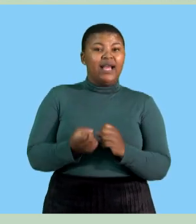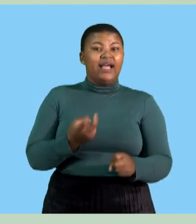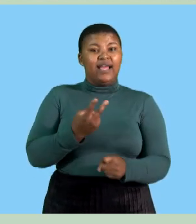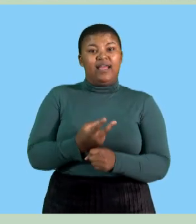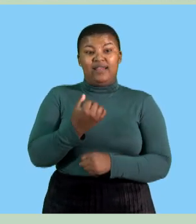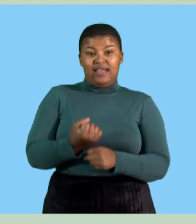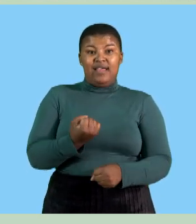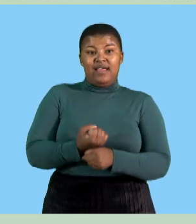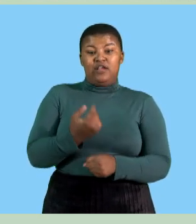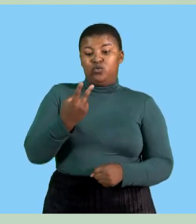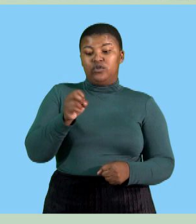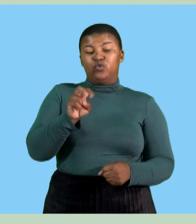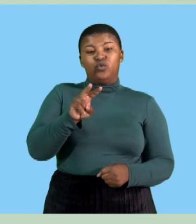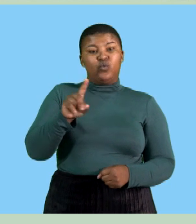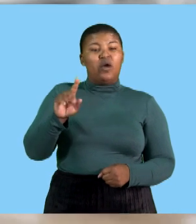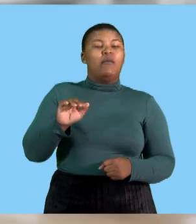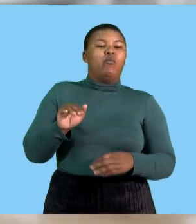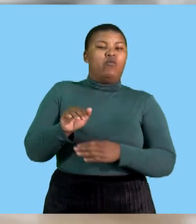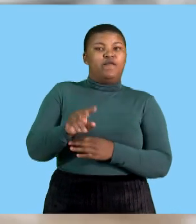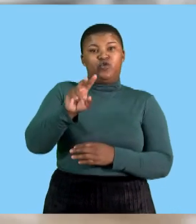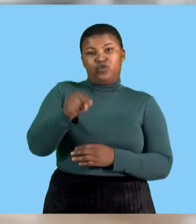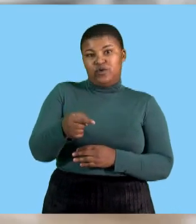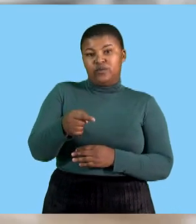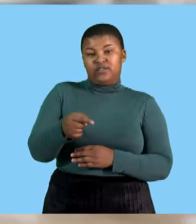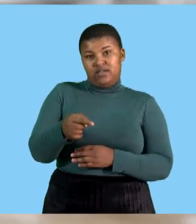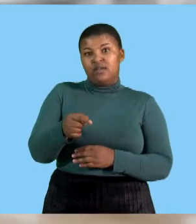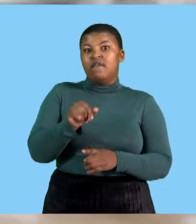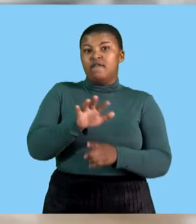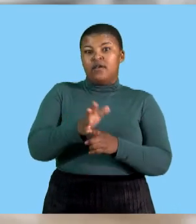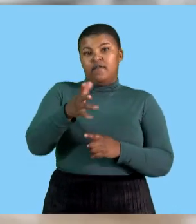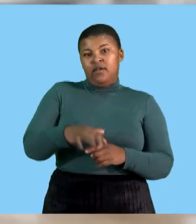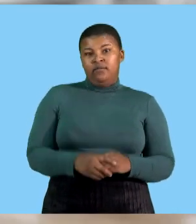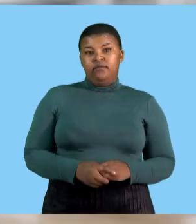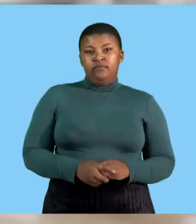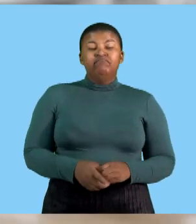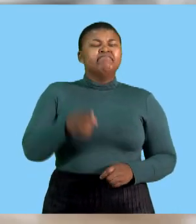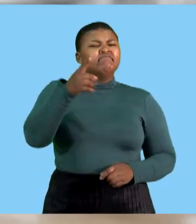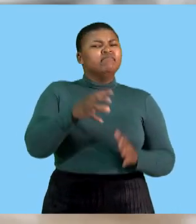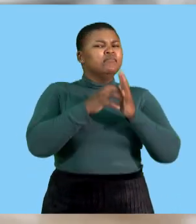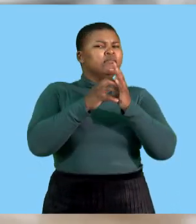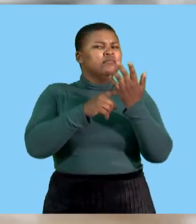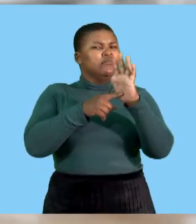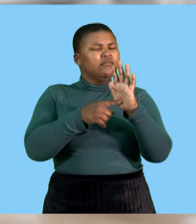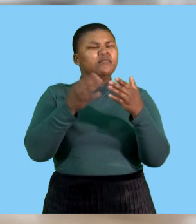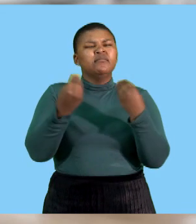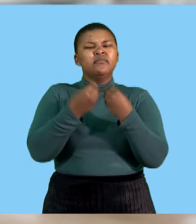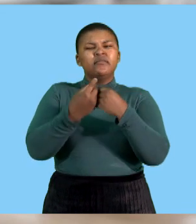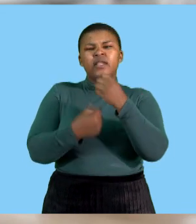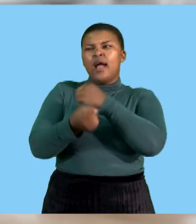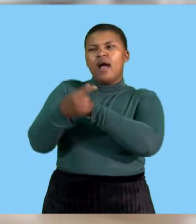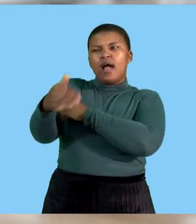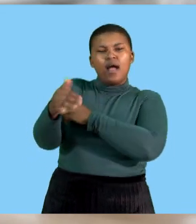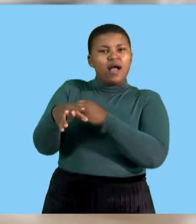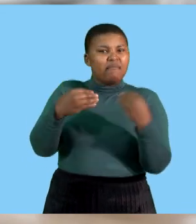quite exemplary of how something that happens outside of the business can have an impact on the